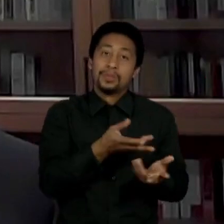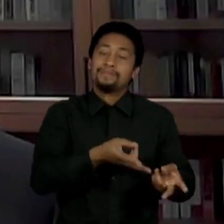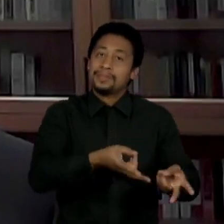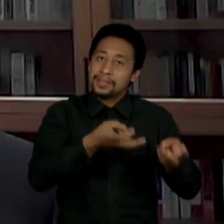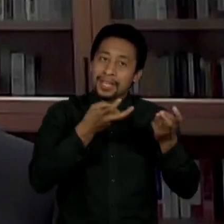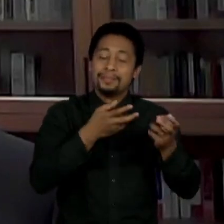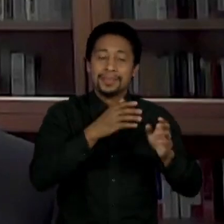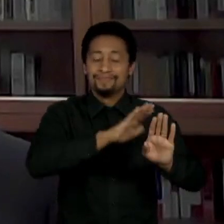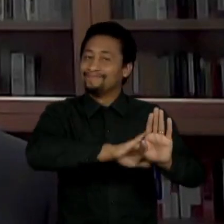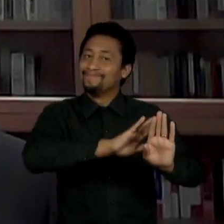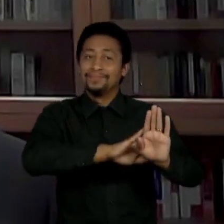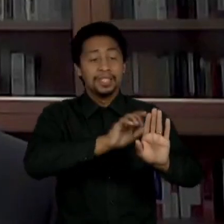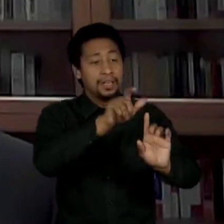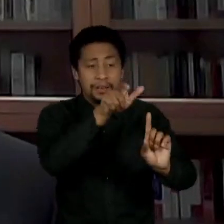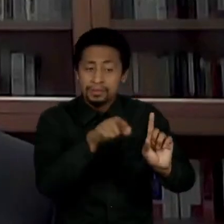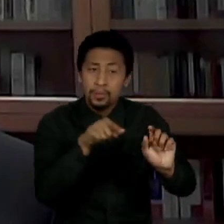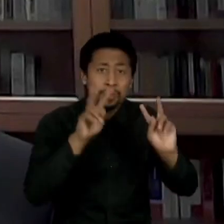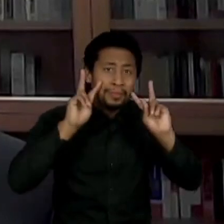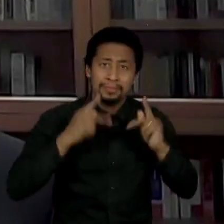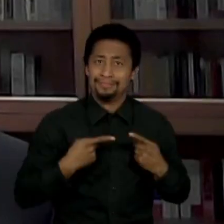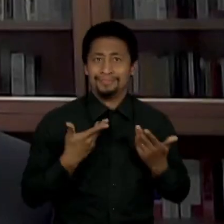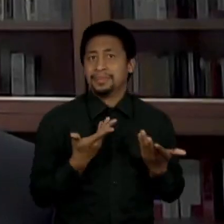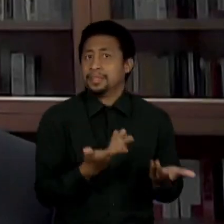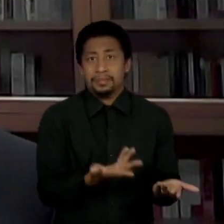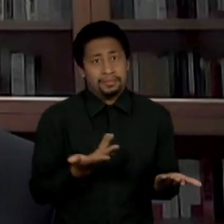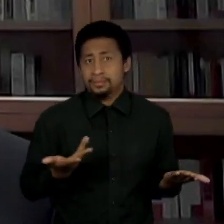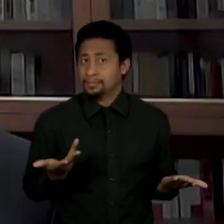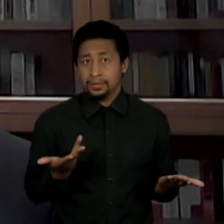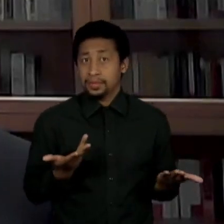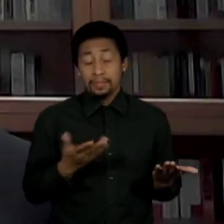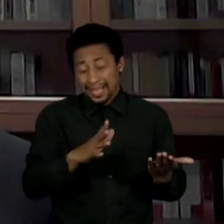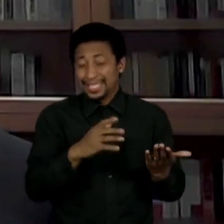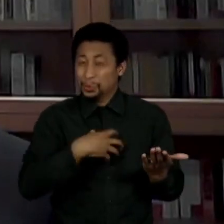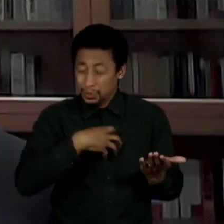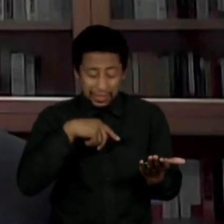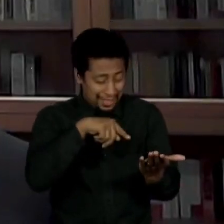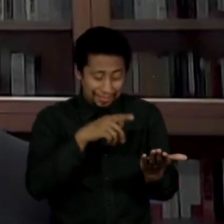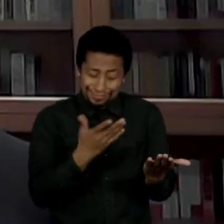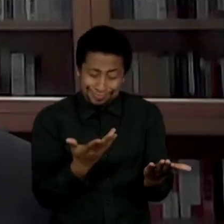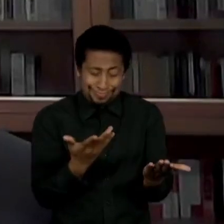the man, because that pursuit is just, at a certain level, ridiculous.